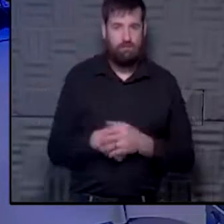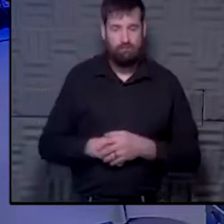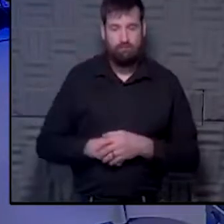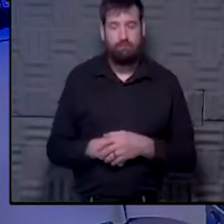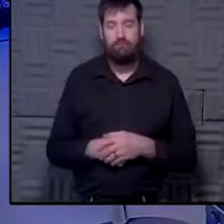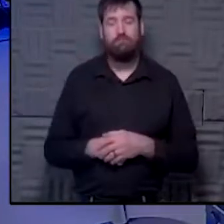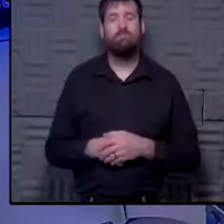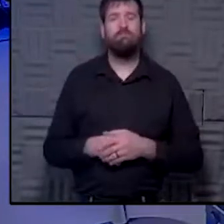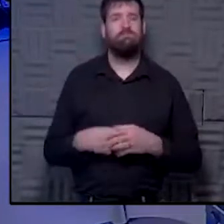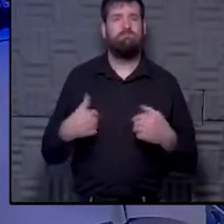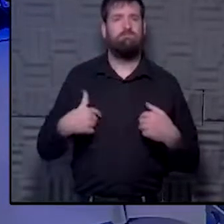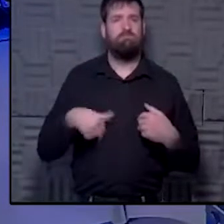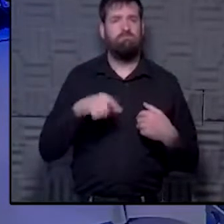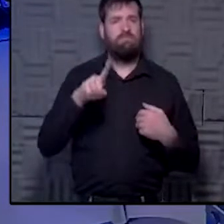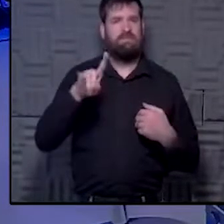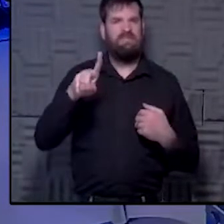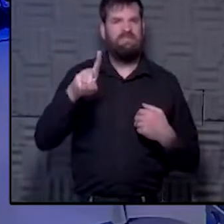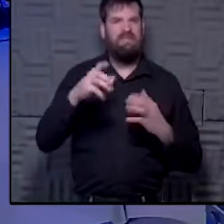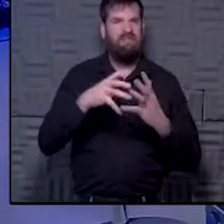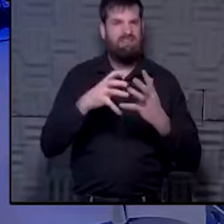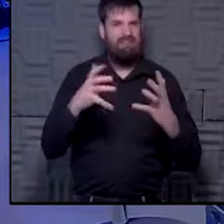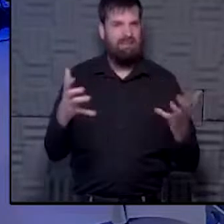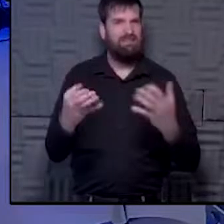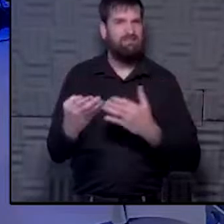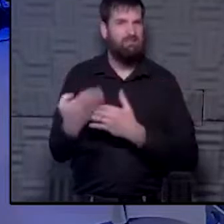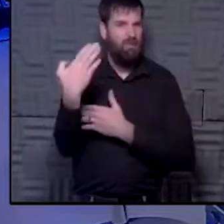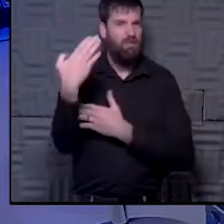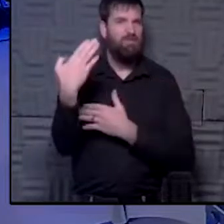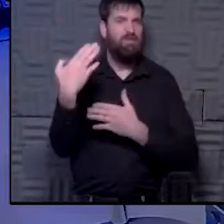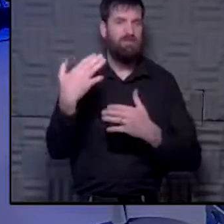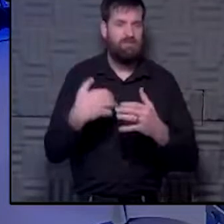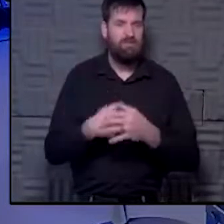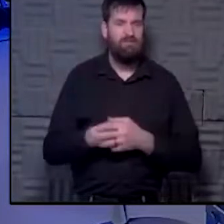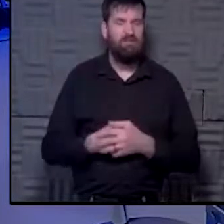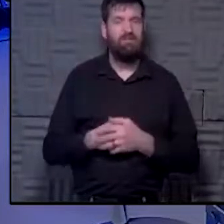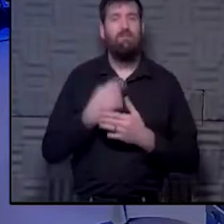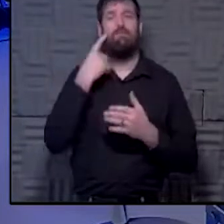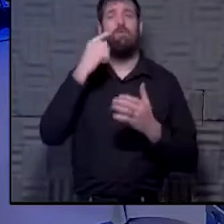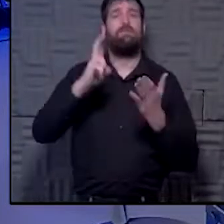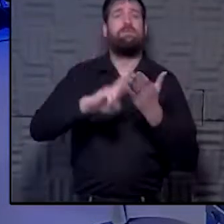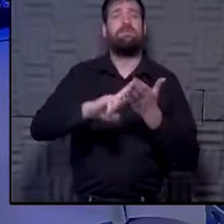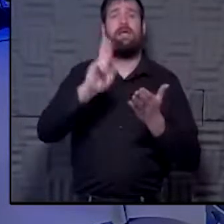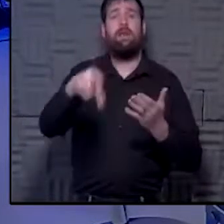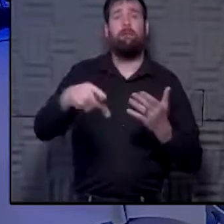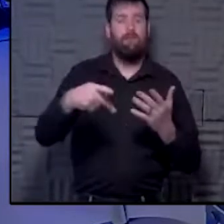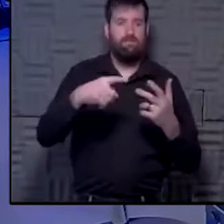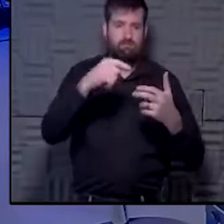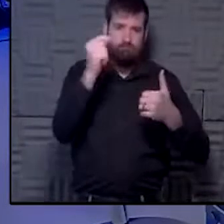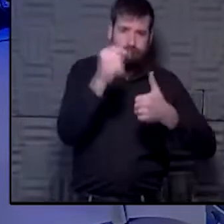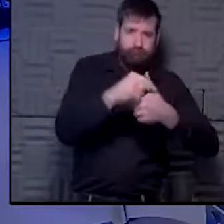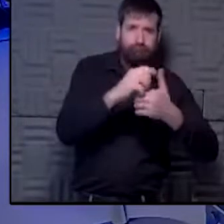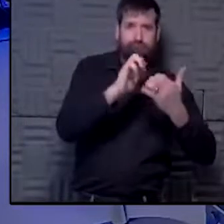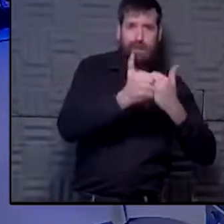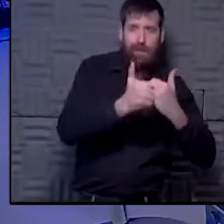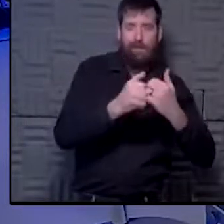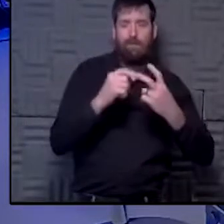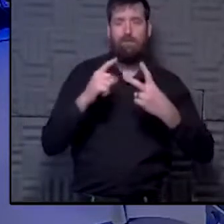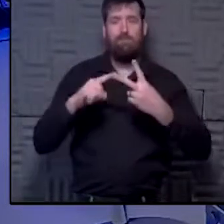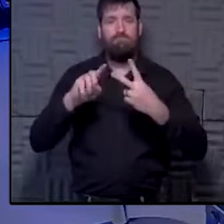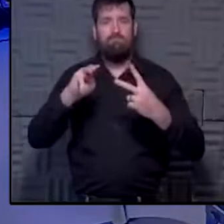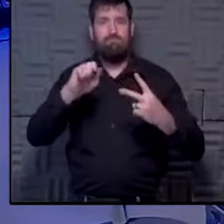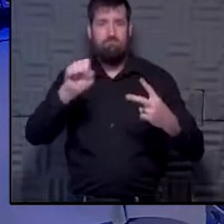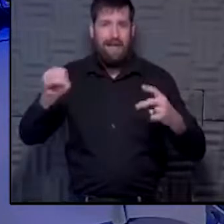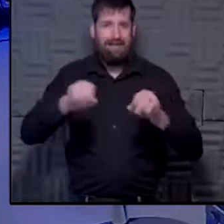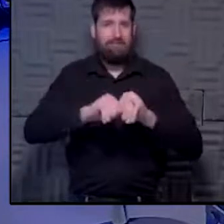We did a lot this morning on signing up. And now there's this way to do it, and now there's mass vaccination. You've got to go